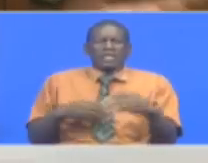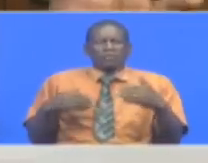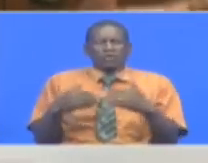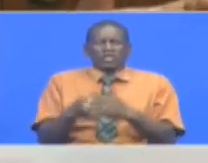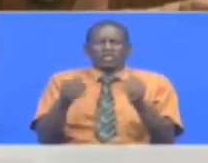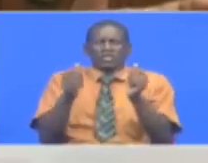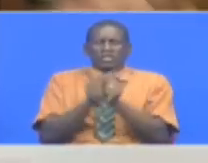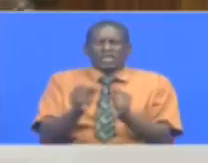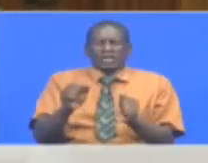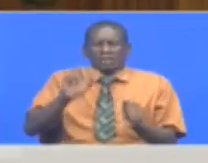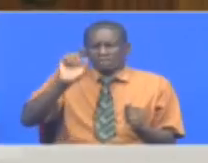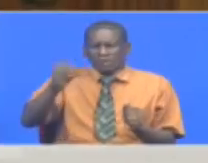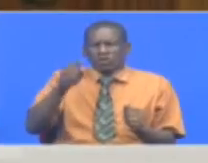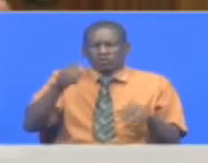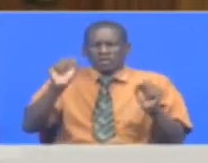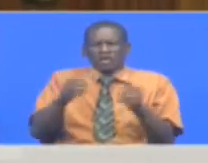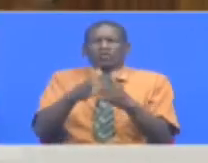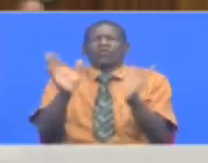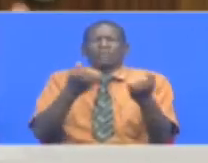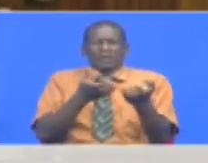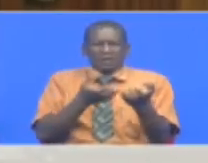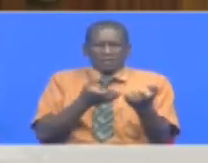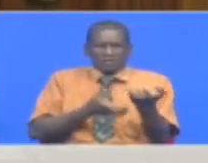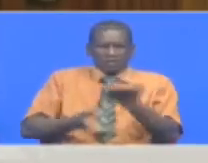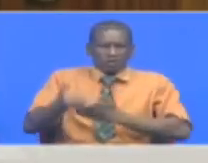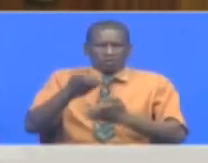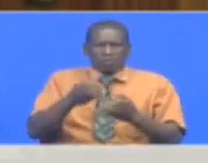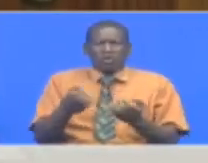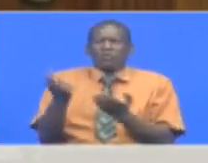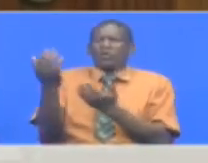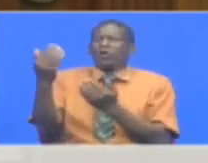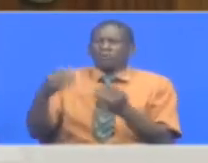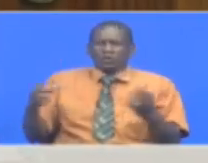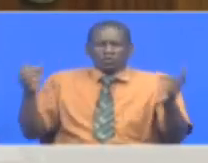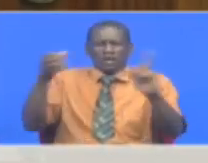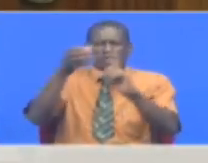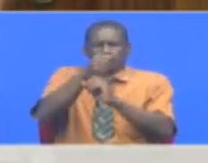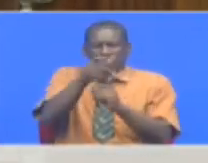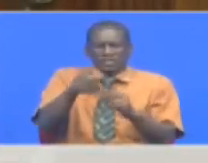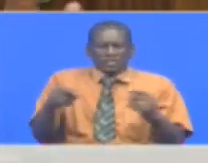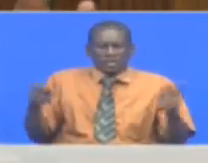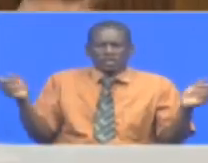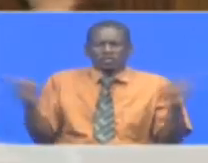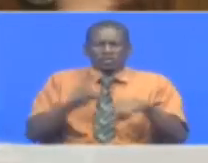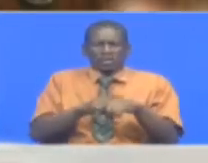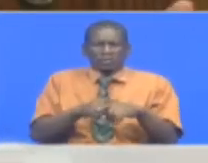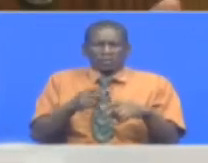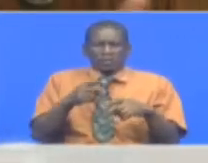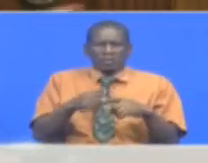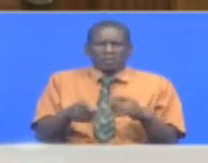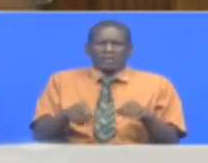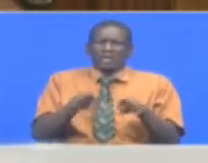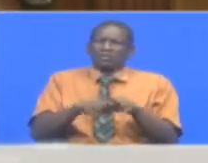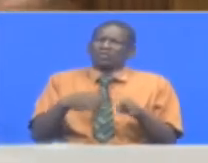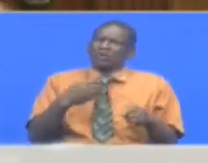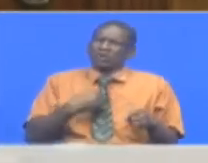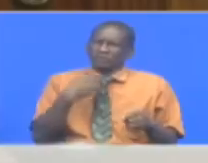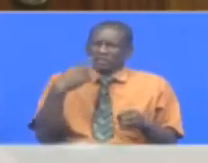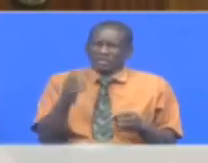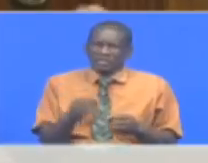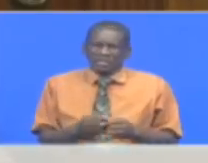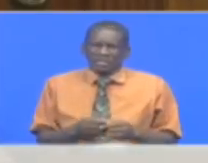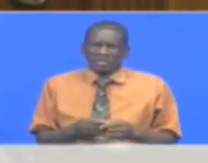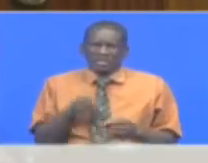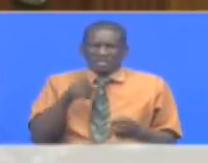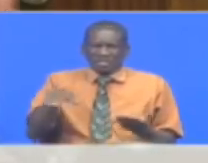the economy. And we're hoping to achieve that in the shortest possible time. But Mutuma, as you have said, it is